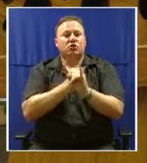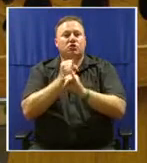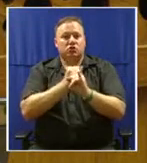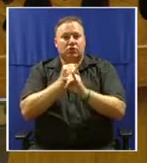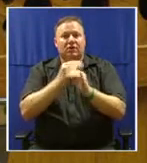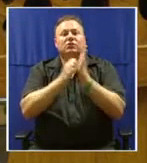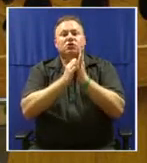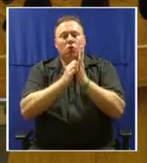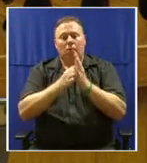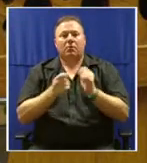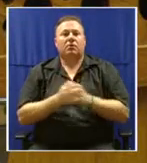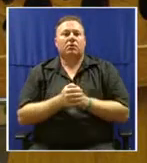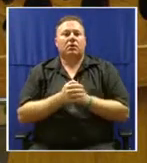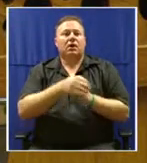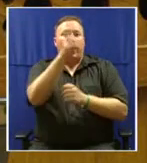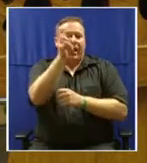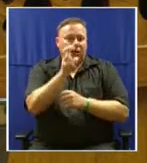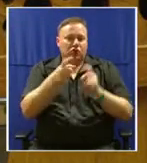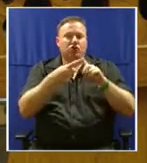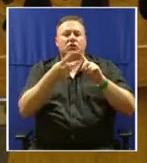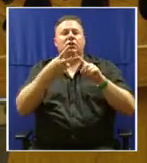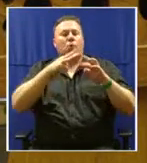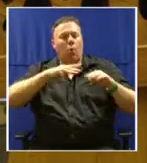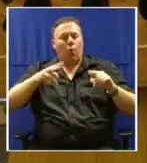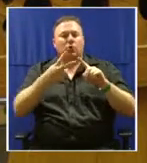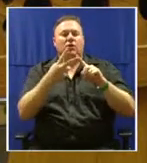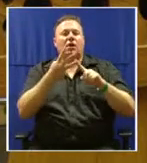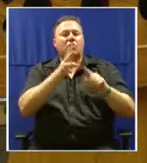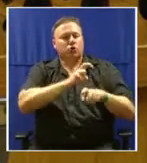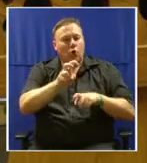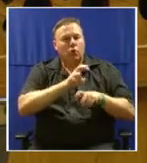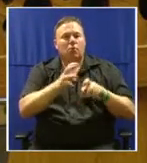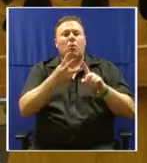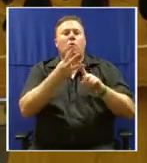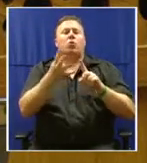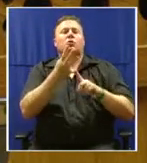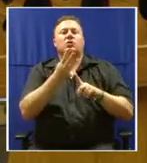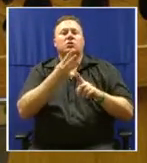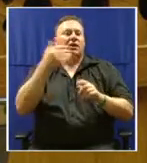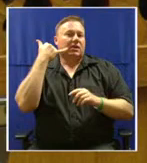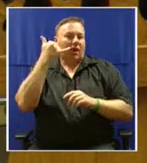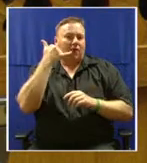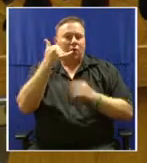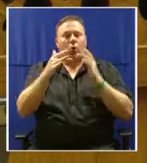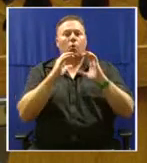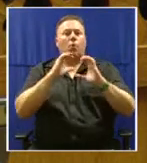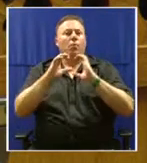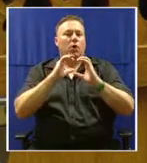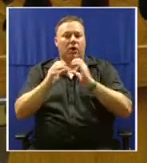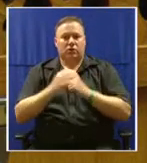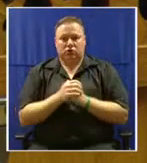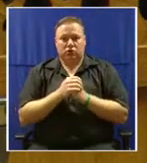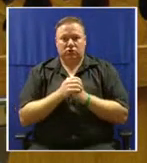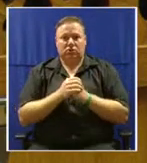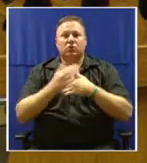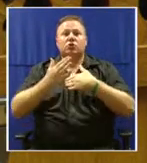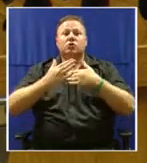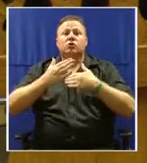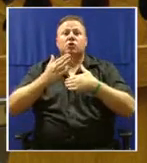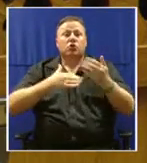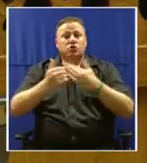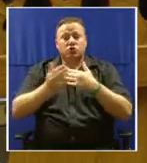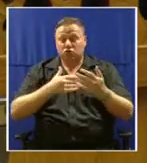water, transport, as well as telecommunications. Construction has already started